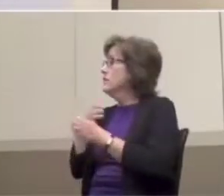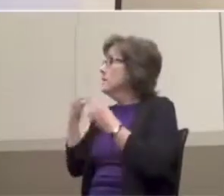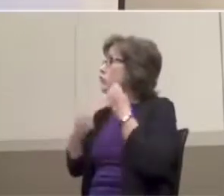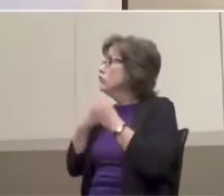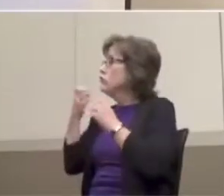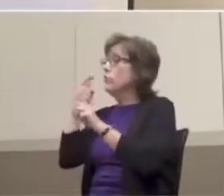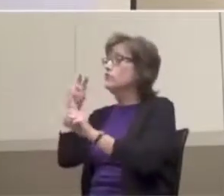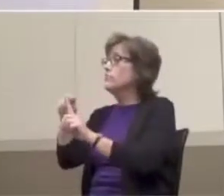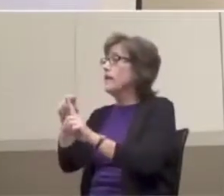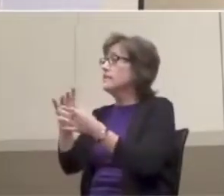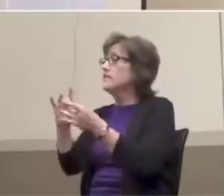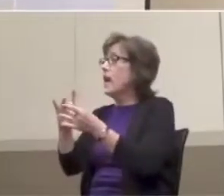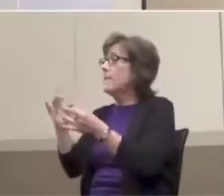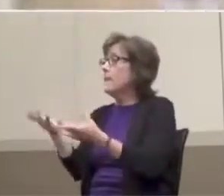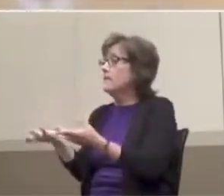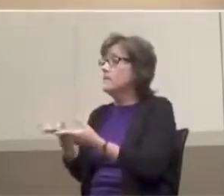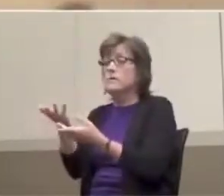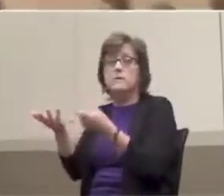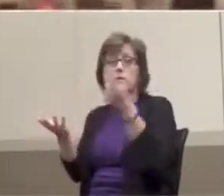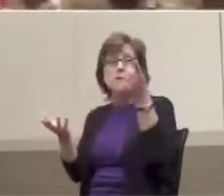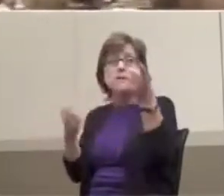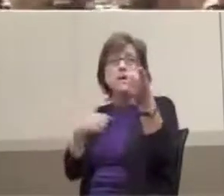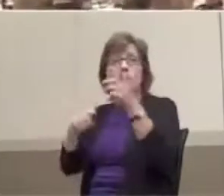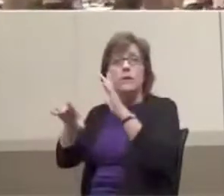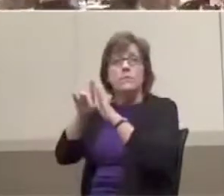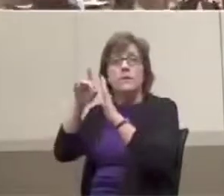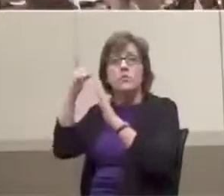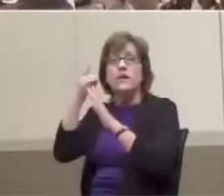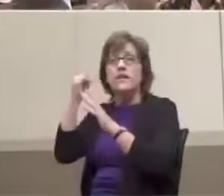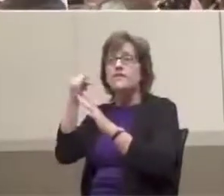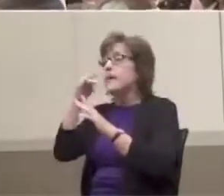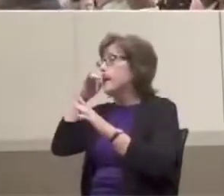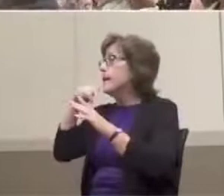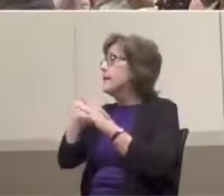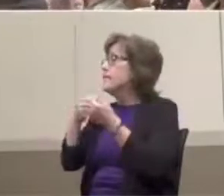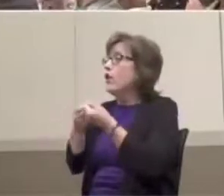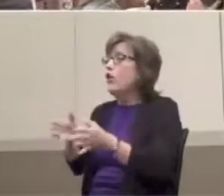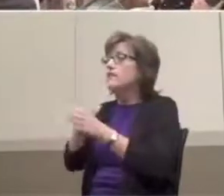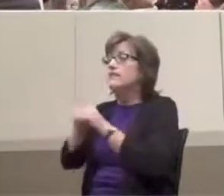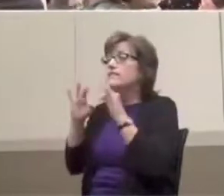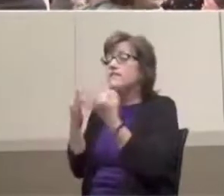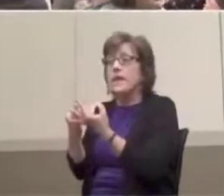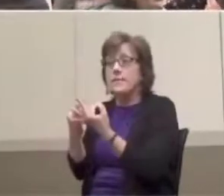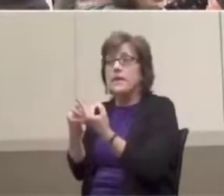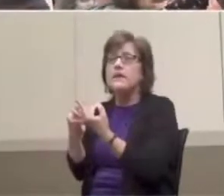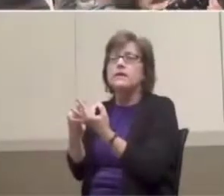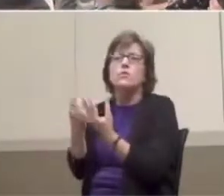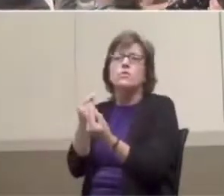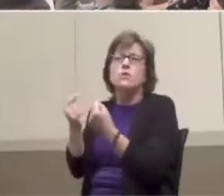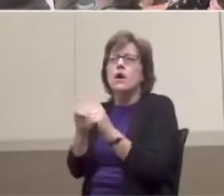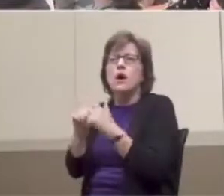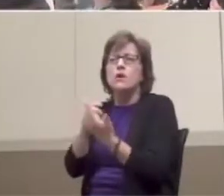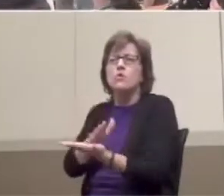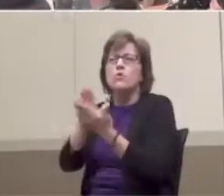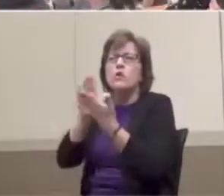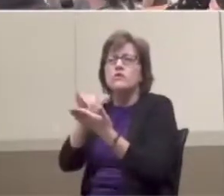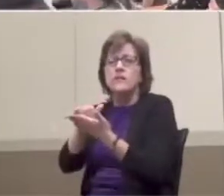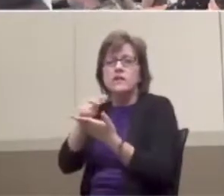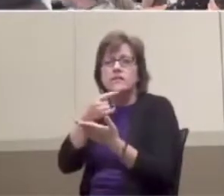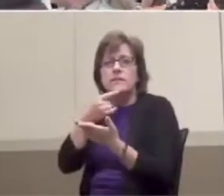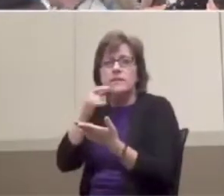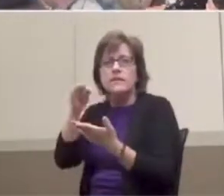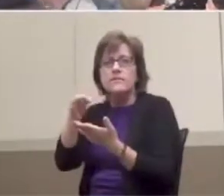Yes. We just picked one, like if a kid had a loss in their family and how you could kind of approach that. So we said if they were talking to a